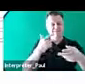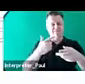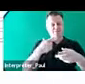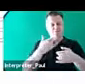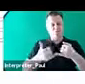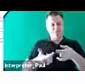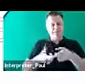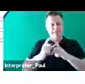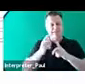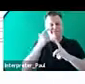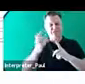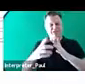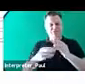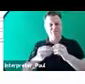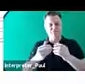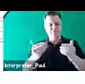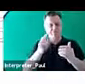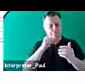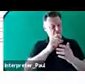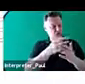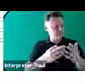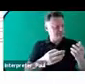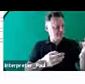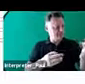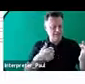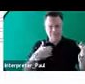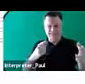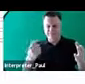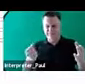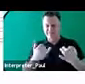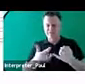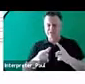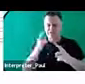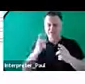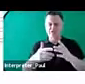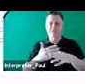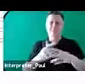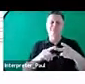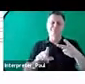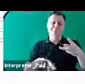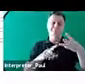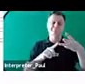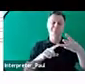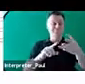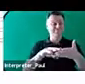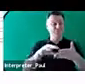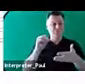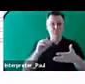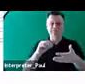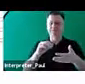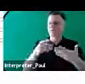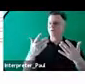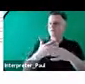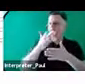employment when they graduate than their non-disabled counterparts. We know that students can find it more difficult to gain work